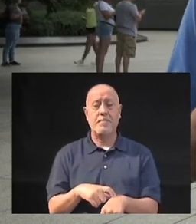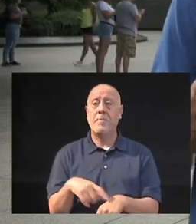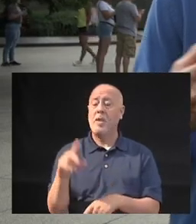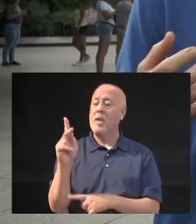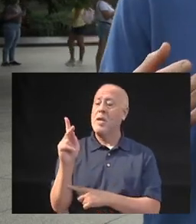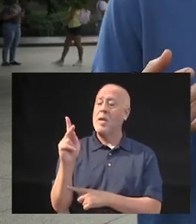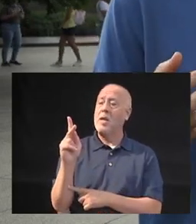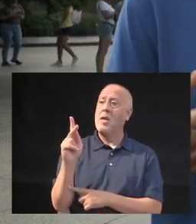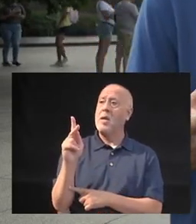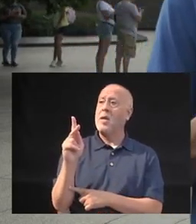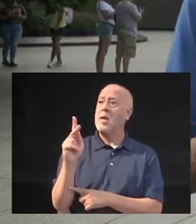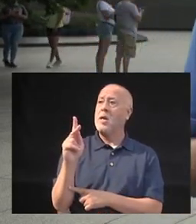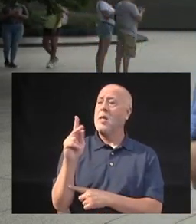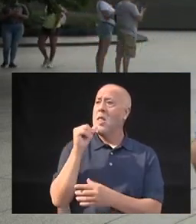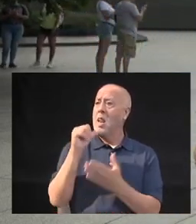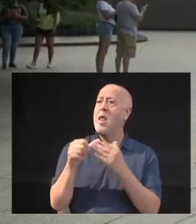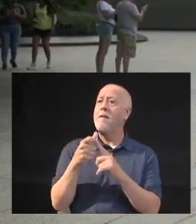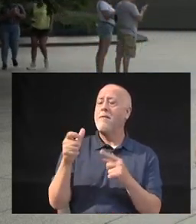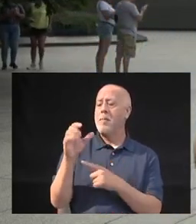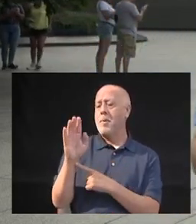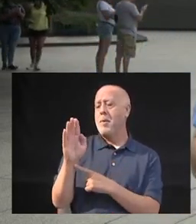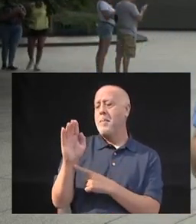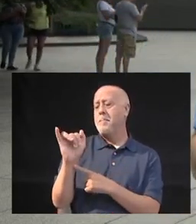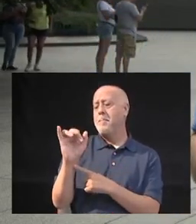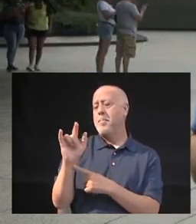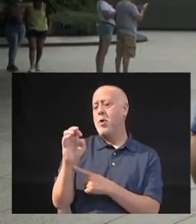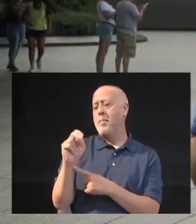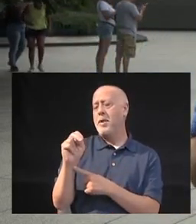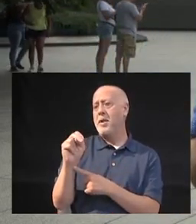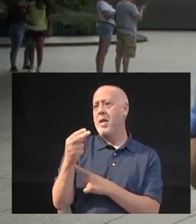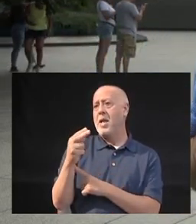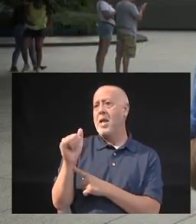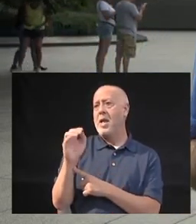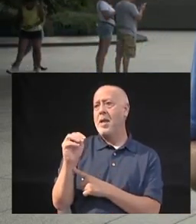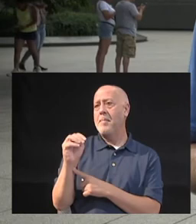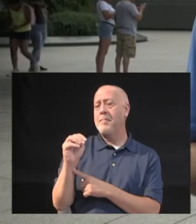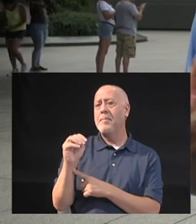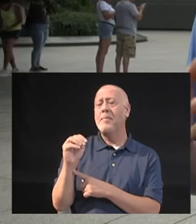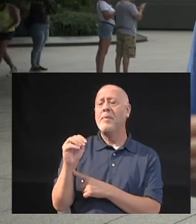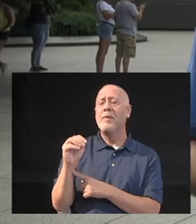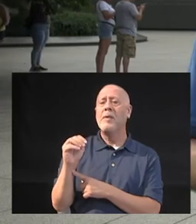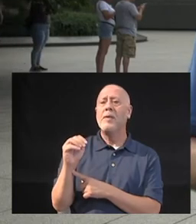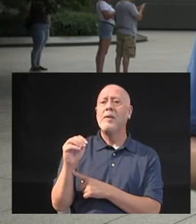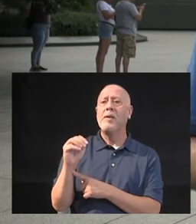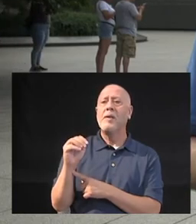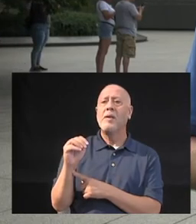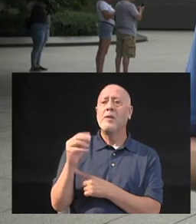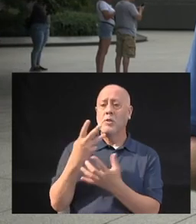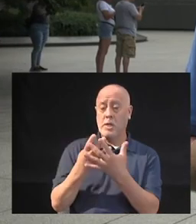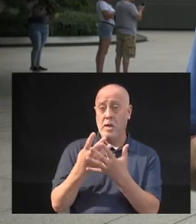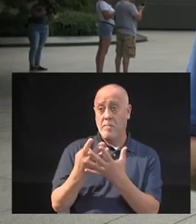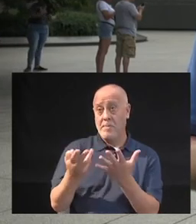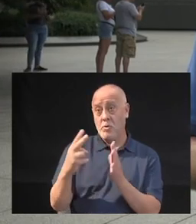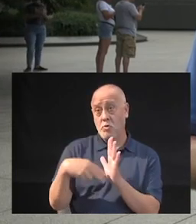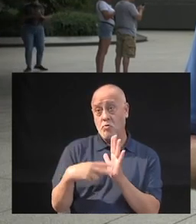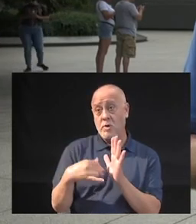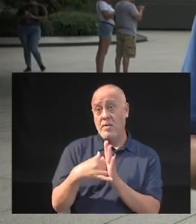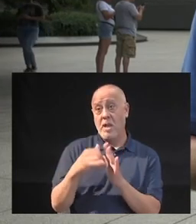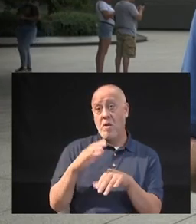King wrote what we now call the Letter from the Birmingham Jail. It's one of his most famous pieces, something you might think about reading on this July 4th